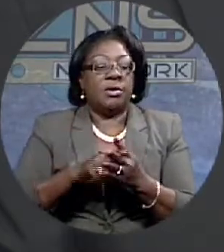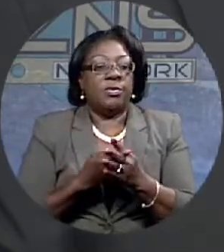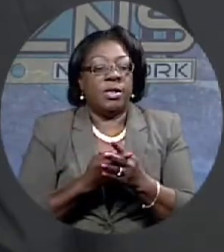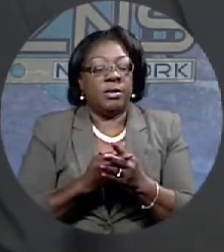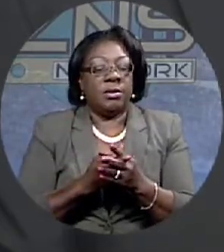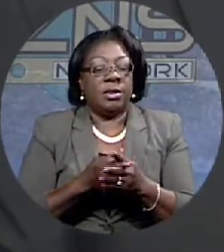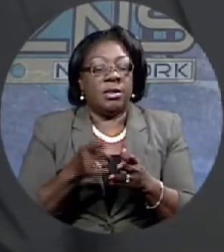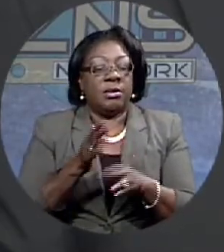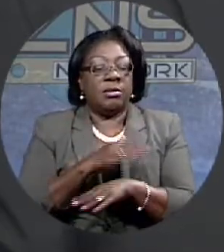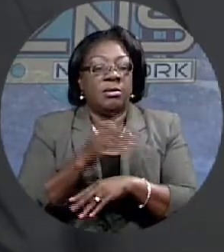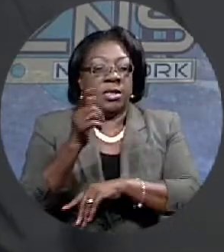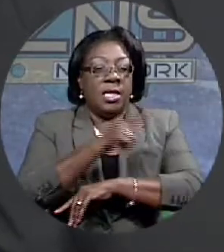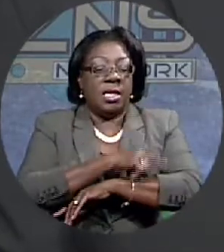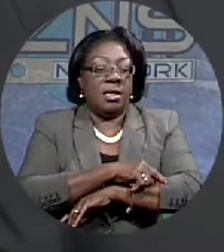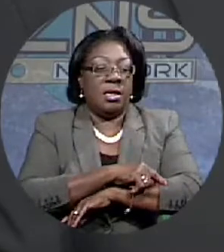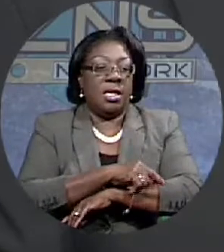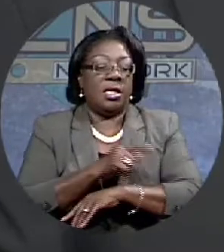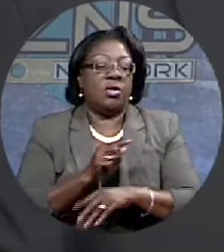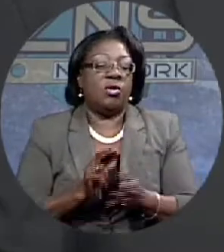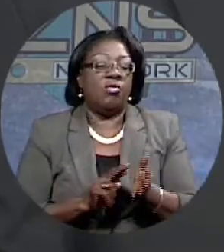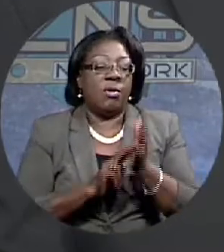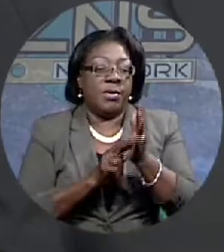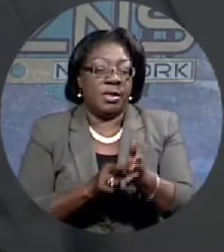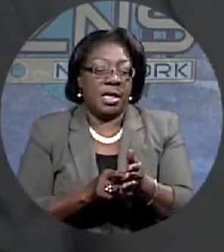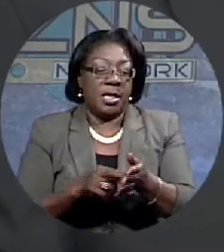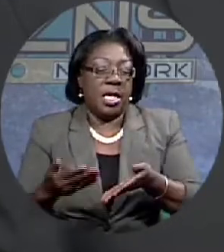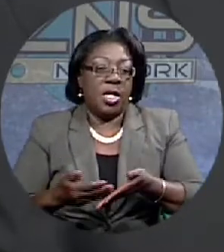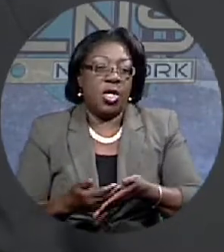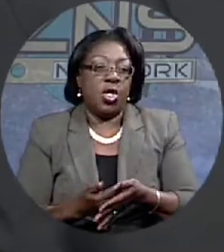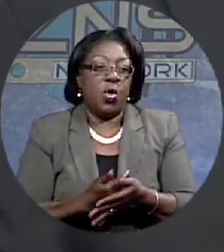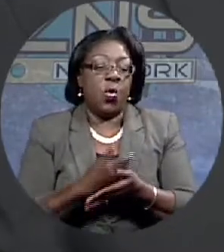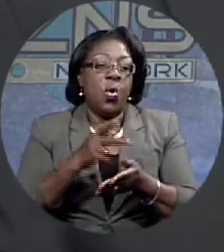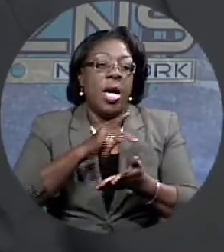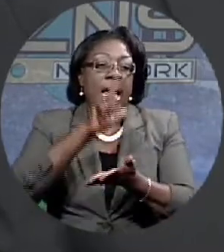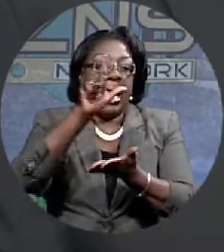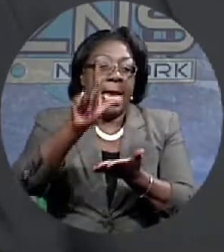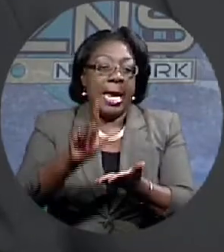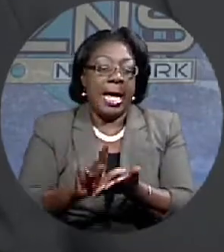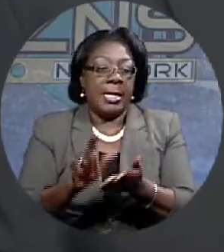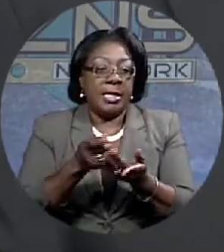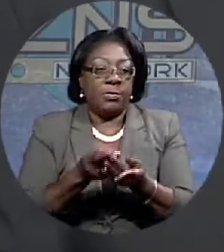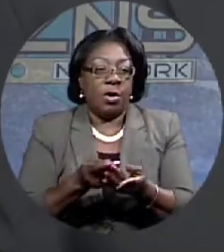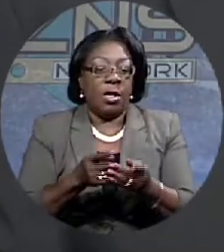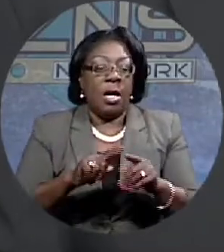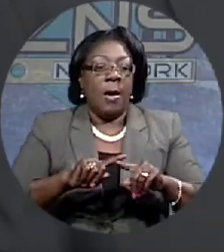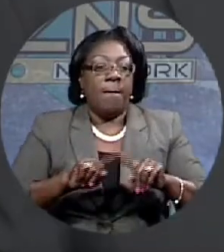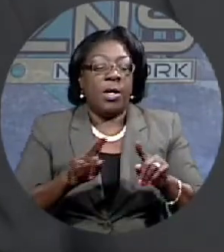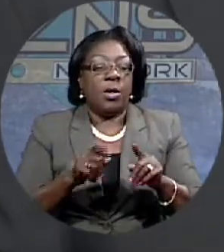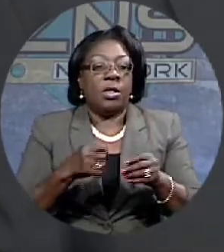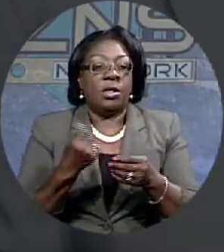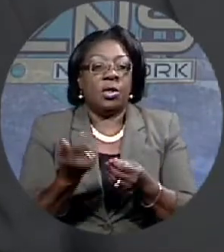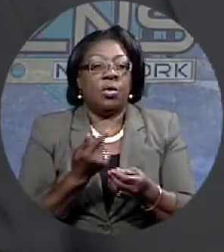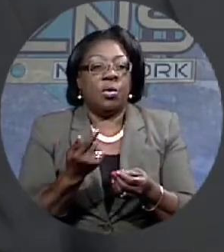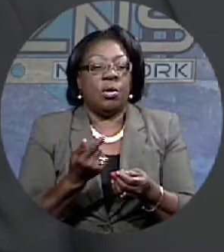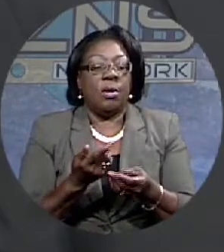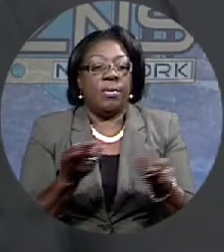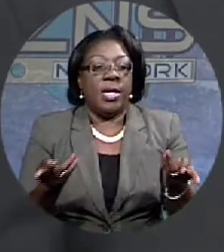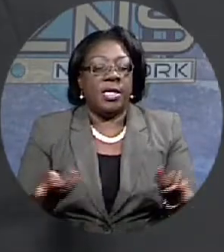out that the helipad represents more than just a new landing spot, but also possibly the catalyst to building another one.